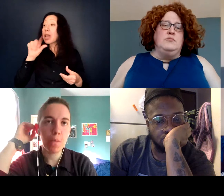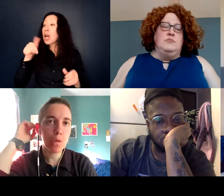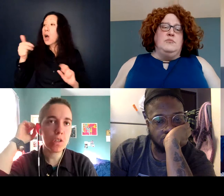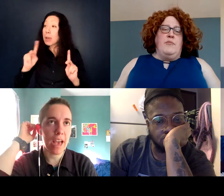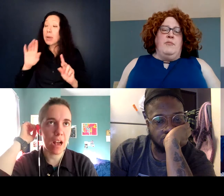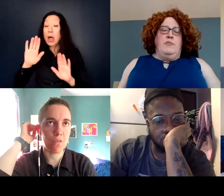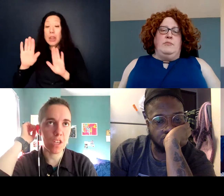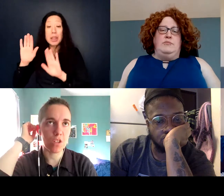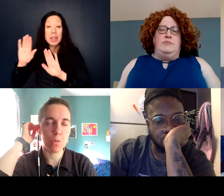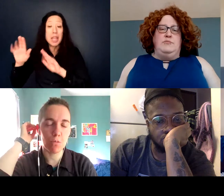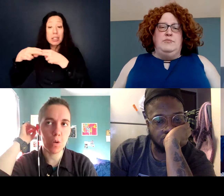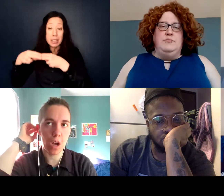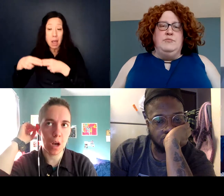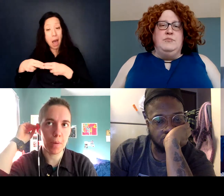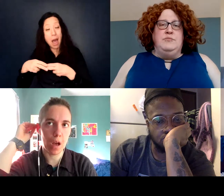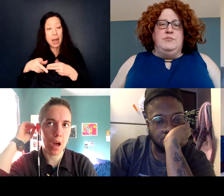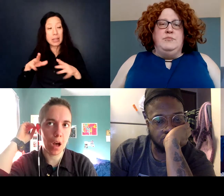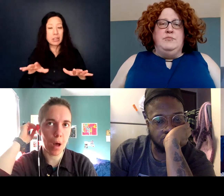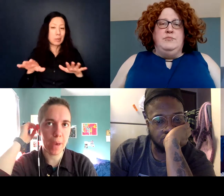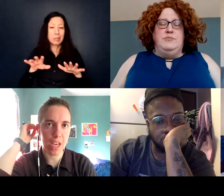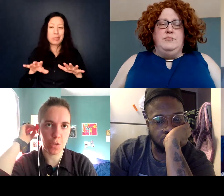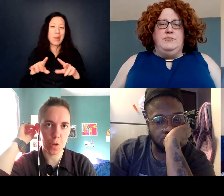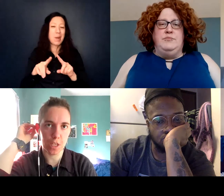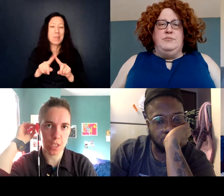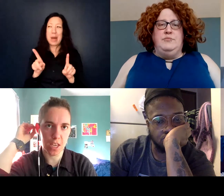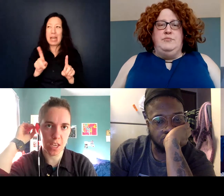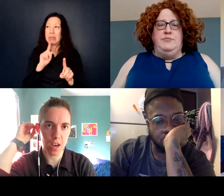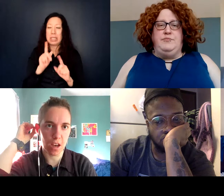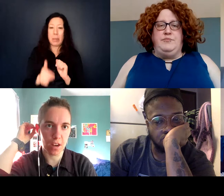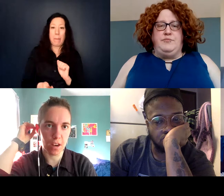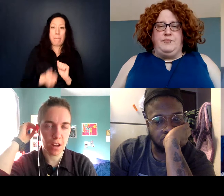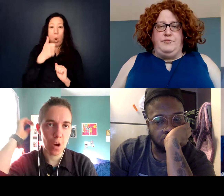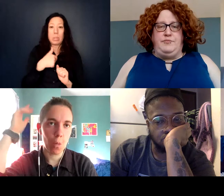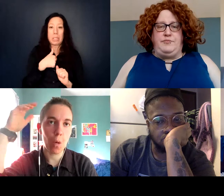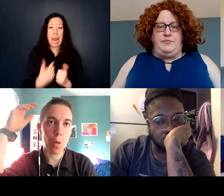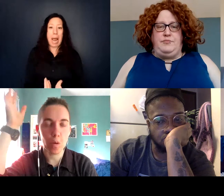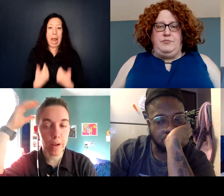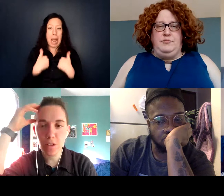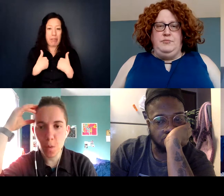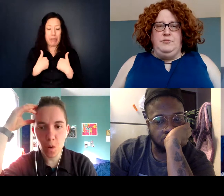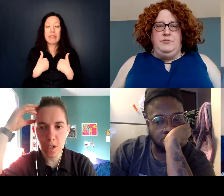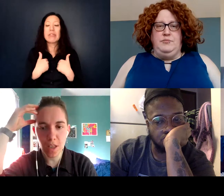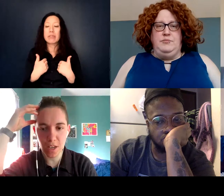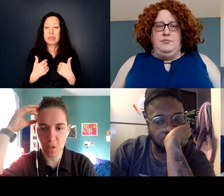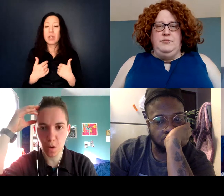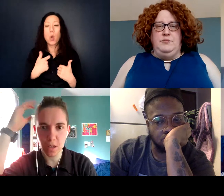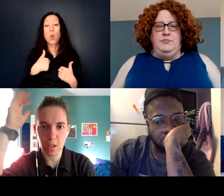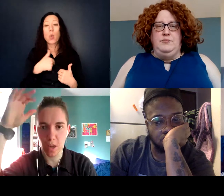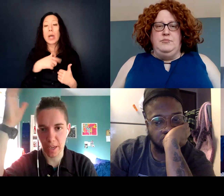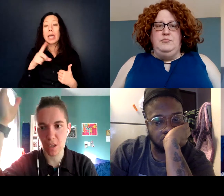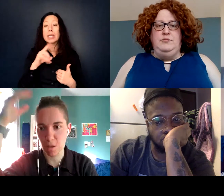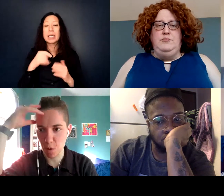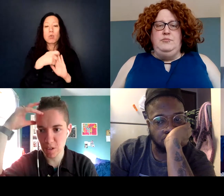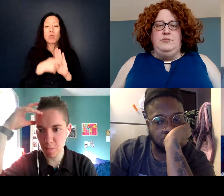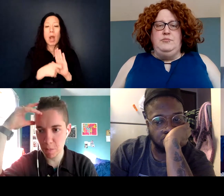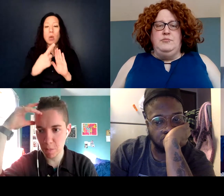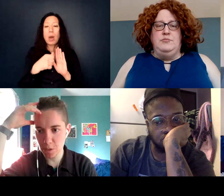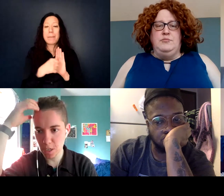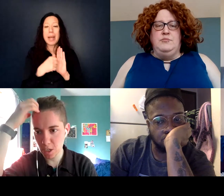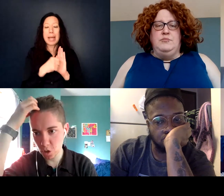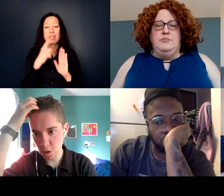places. The most I have is we wrote up a page for the city on why pronouns are important. That is what links